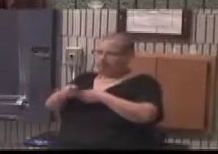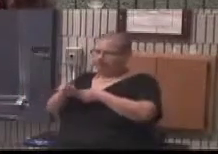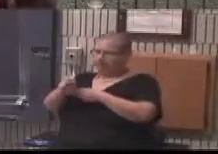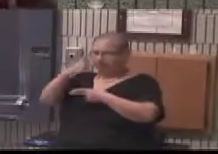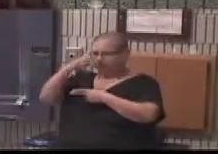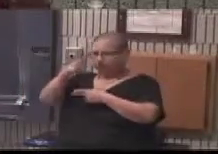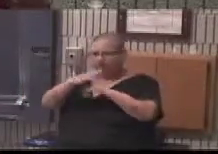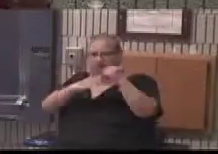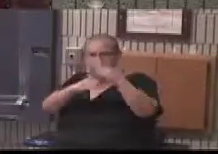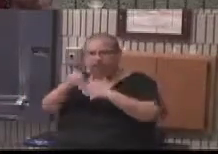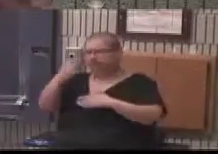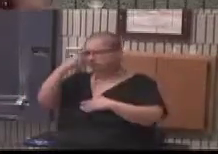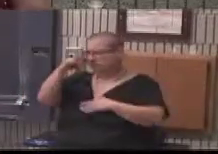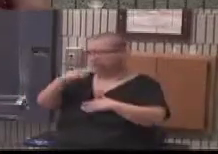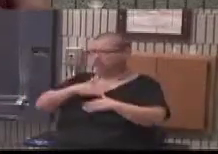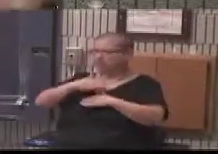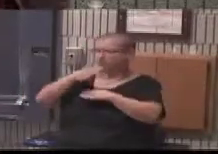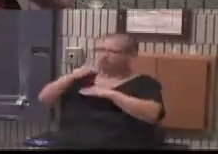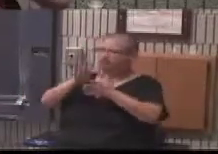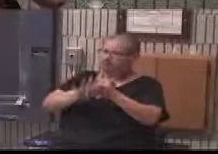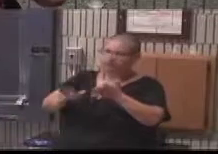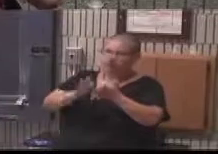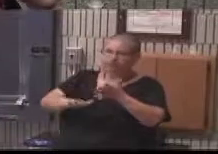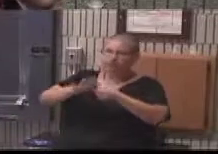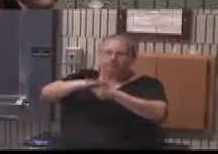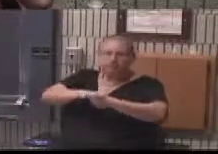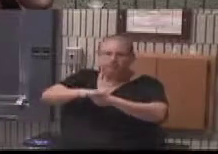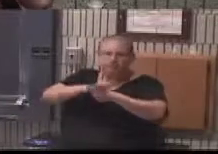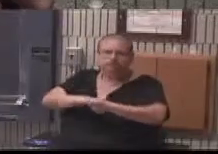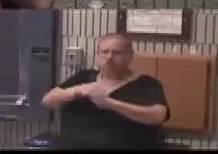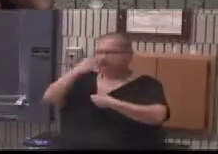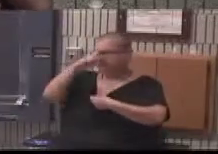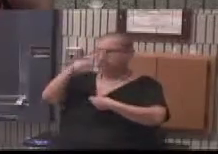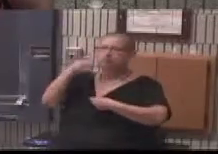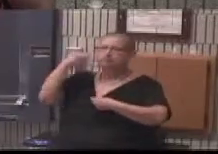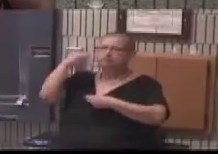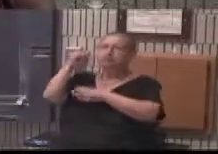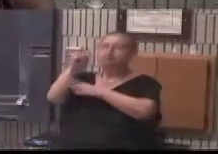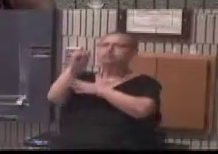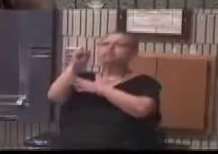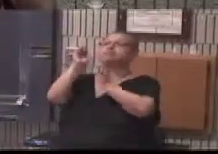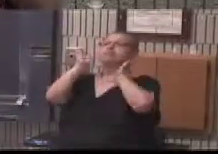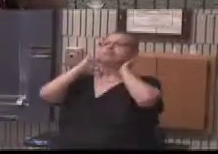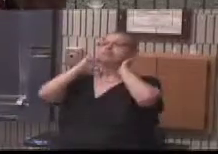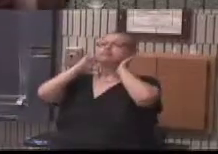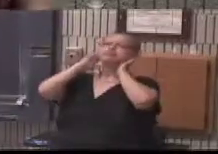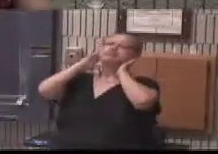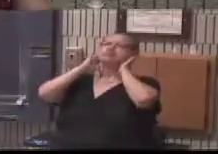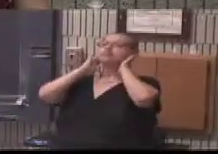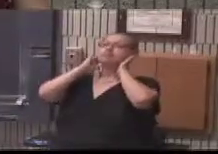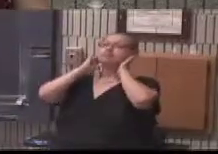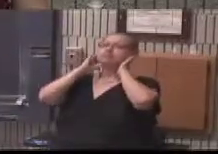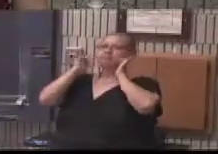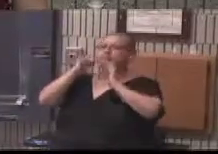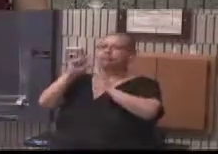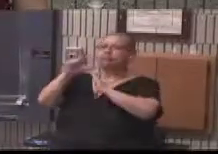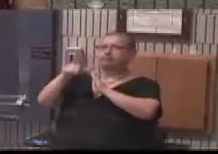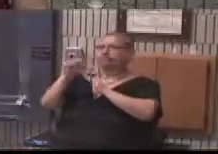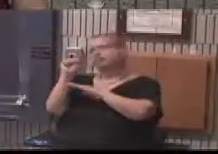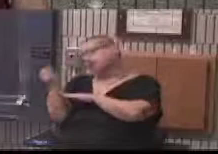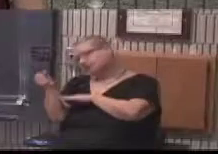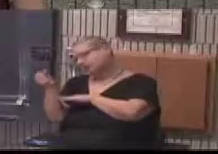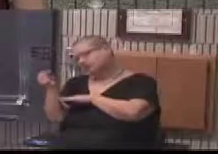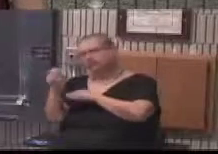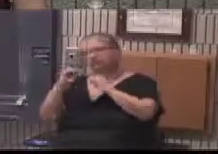comfort level and for my blood pressure, to support my head because it's going to be, you know, there's no muscle to support it. So that's kind